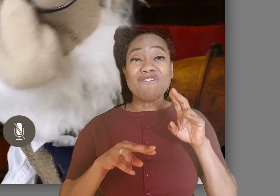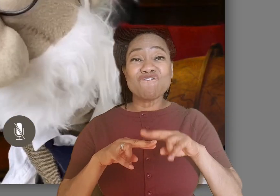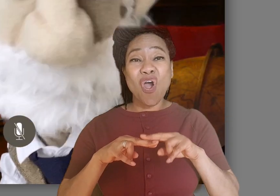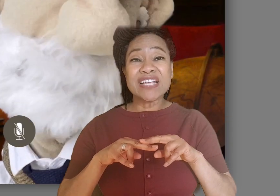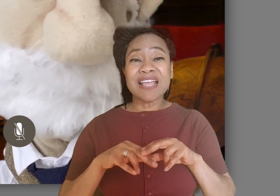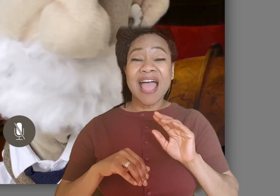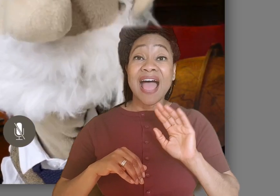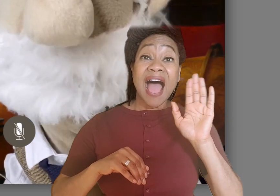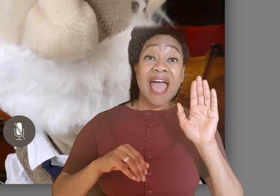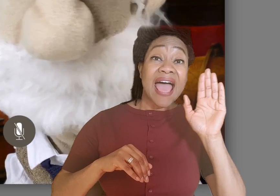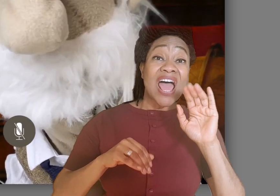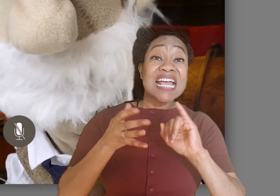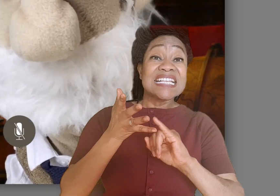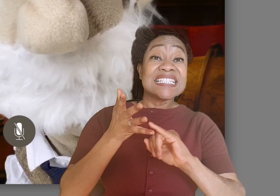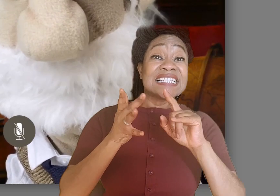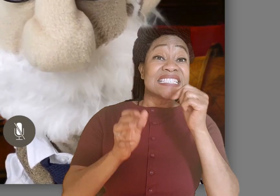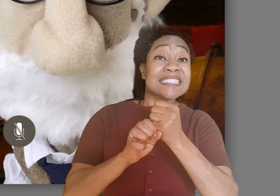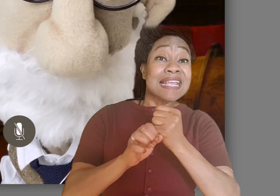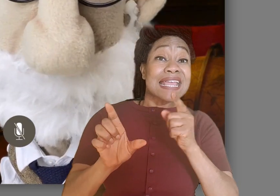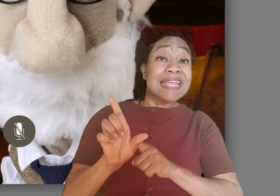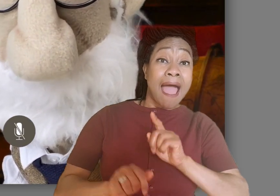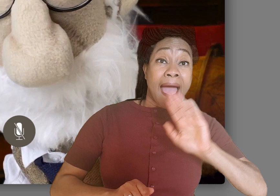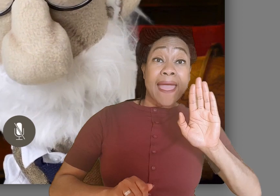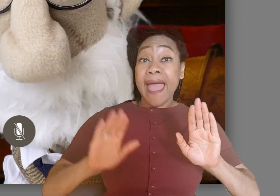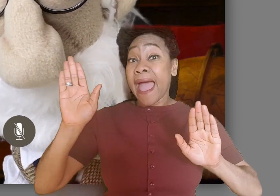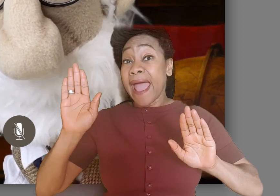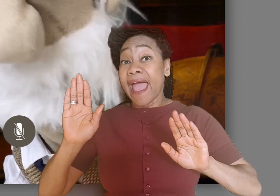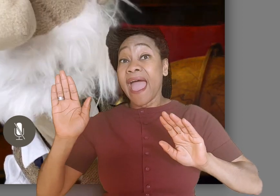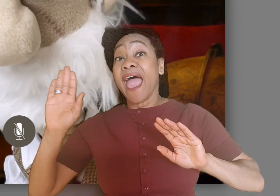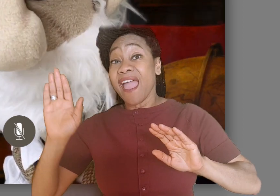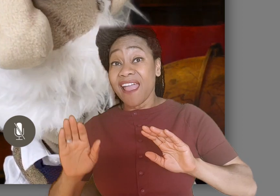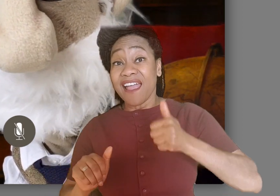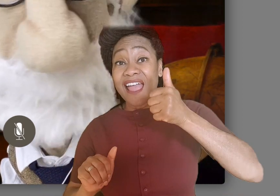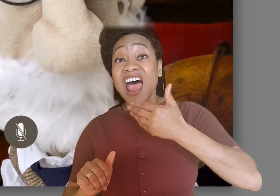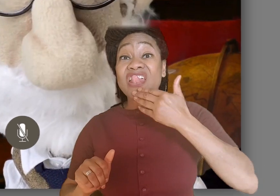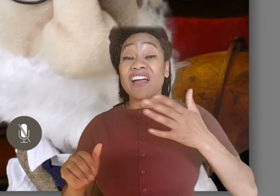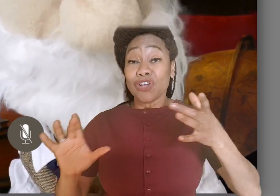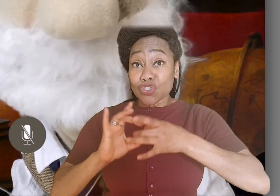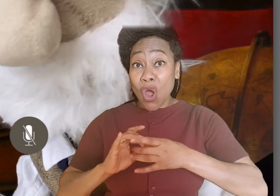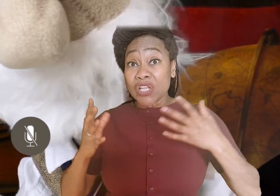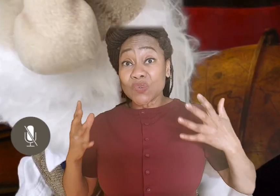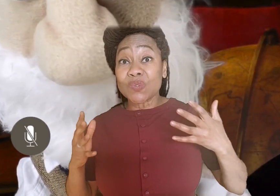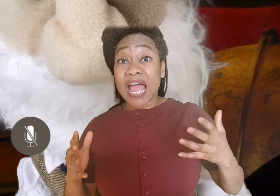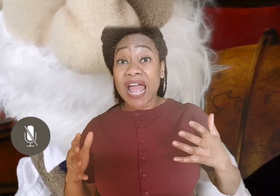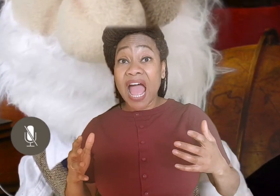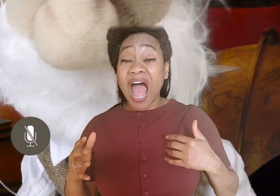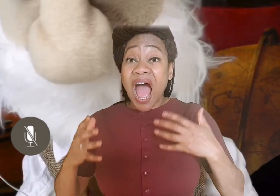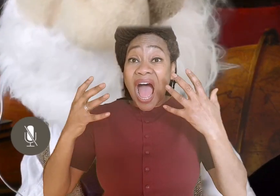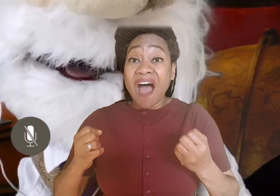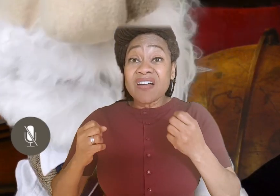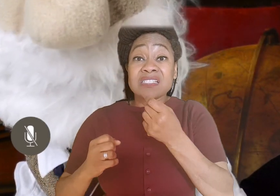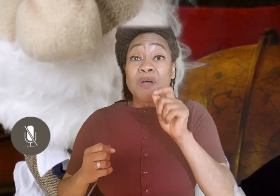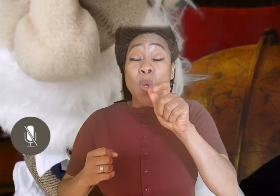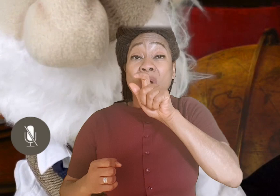Hi. Hello, Ziggy. Hi. Thanks for joining us today. I've got some of your